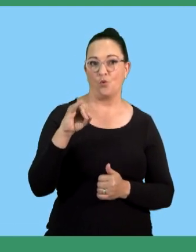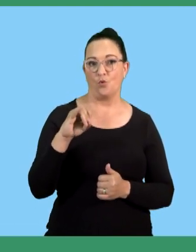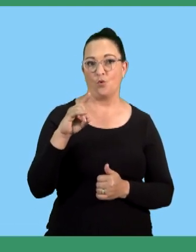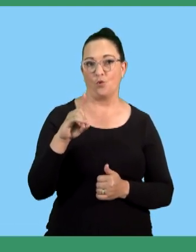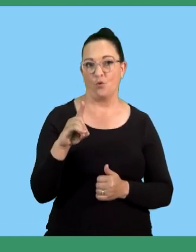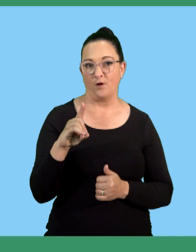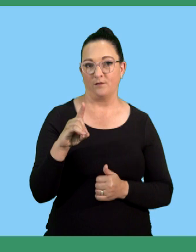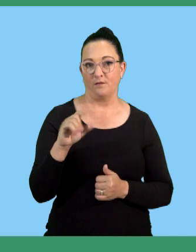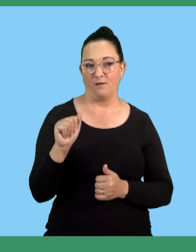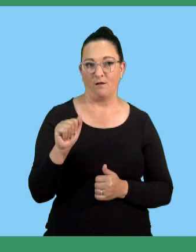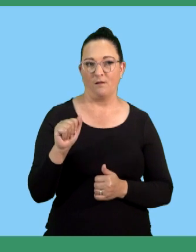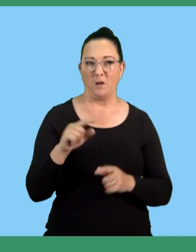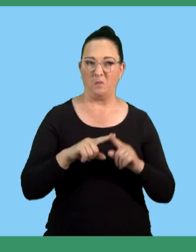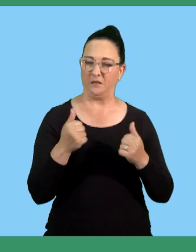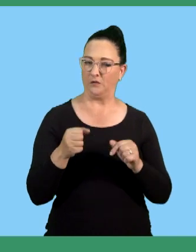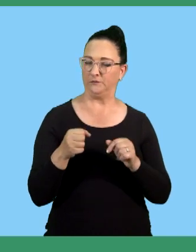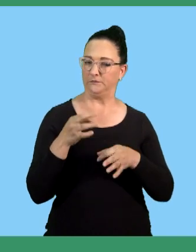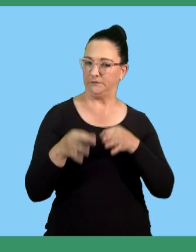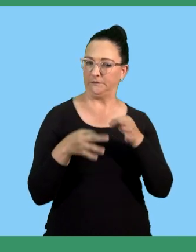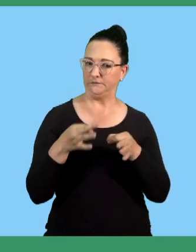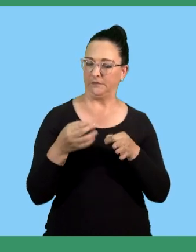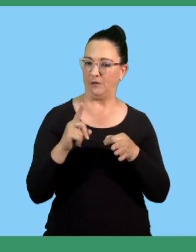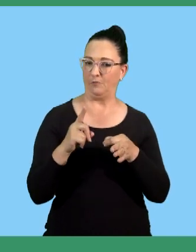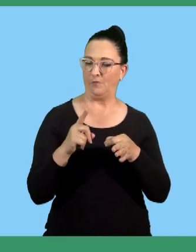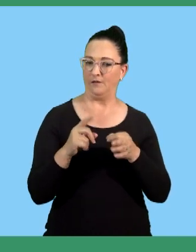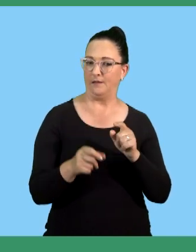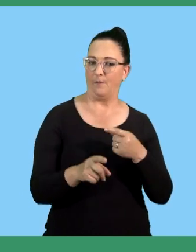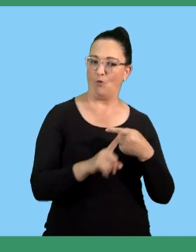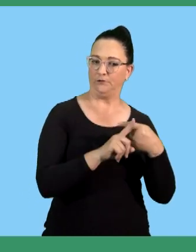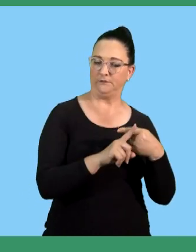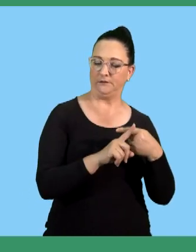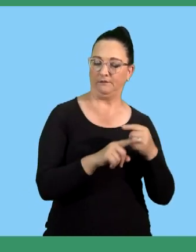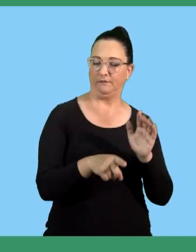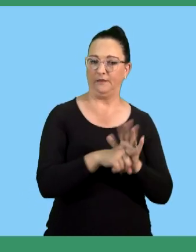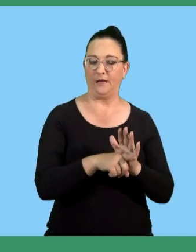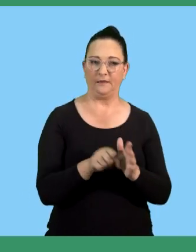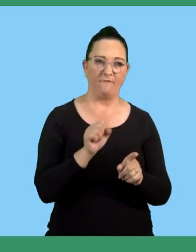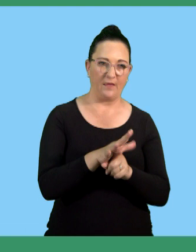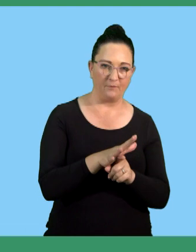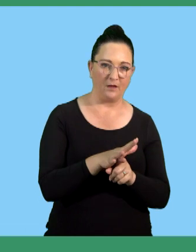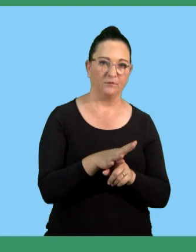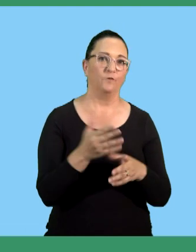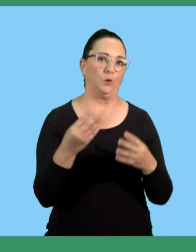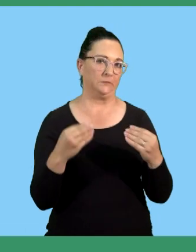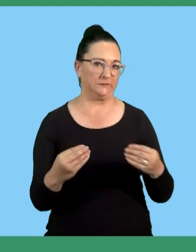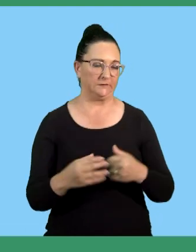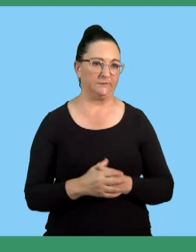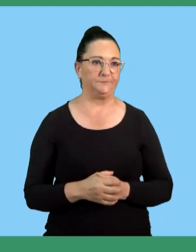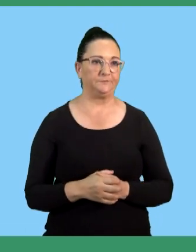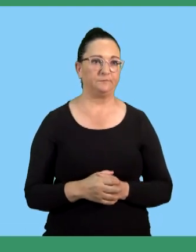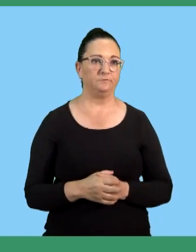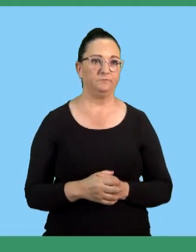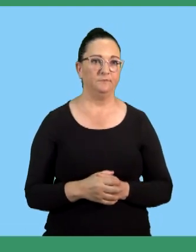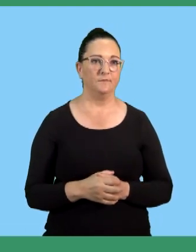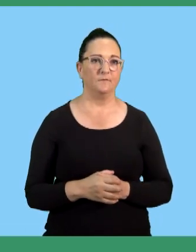You should be able to describe the impact. Remember, impact is the positives and the negatives of the acts on businesses. You